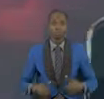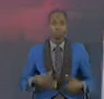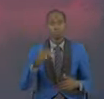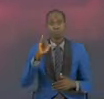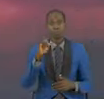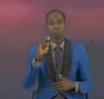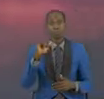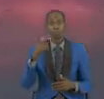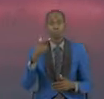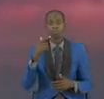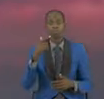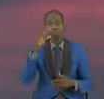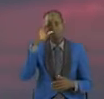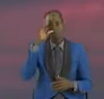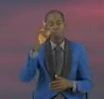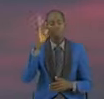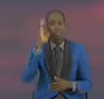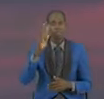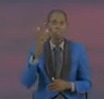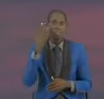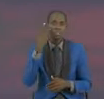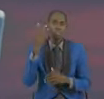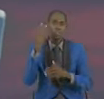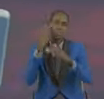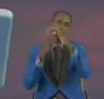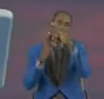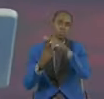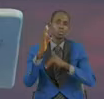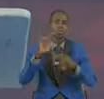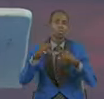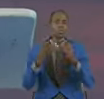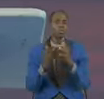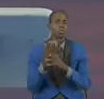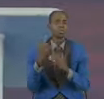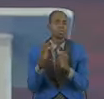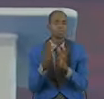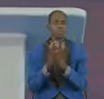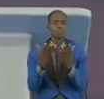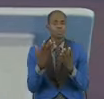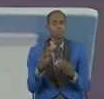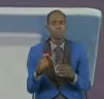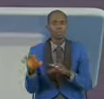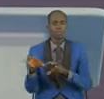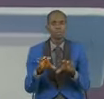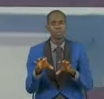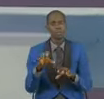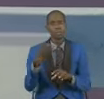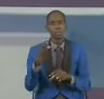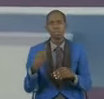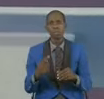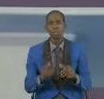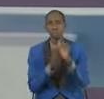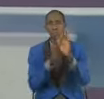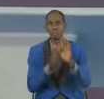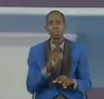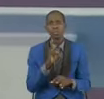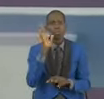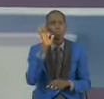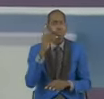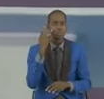as you go through the Acts of the Apostles, that's what you'll find. You'll find visions